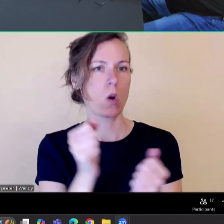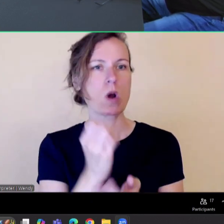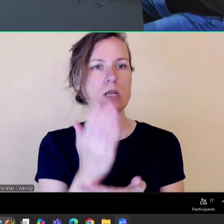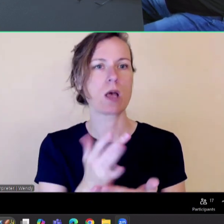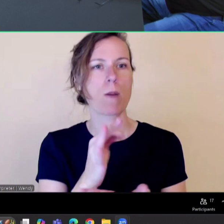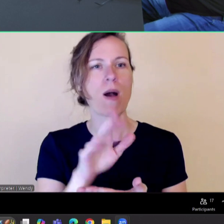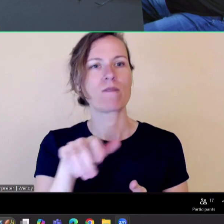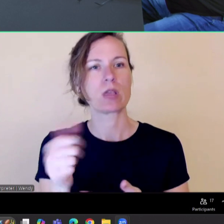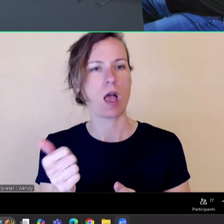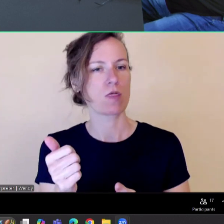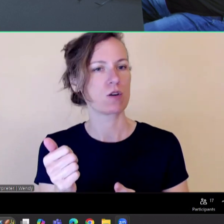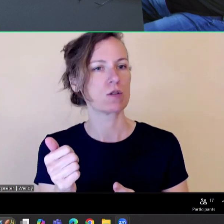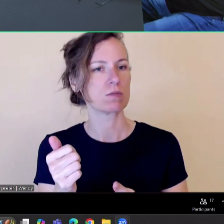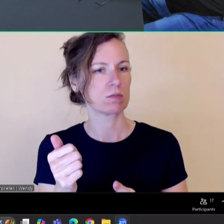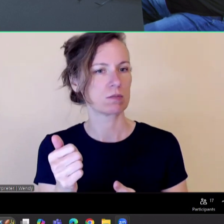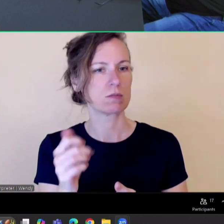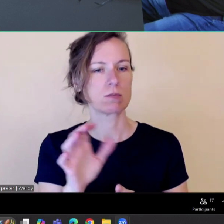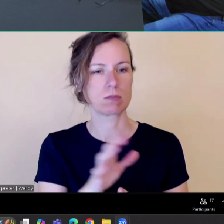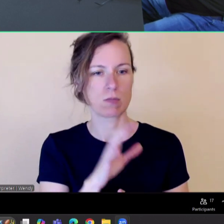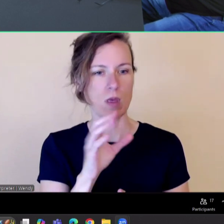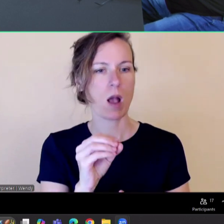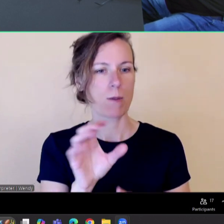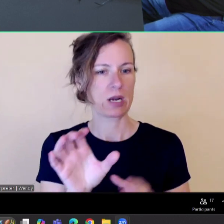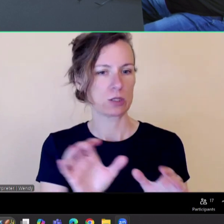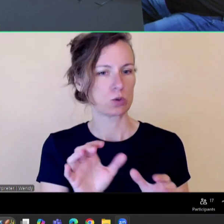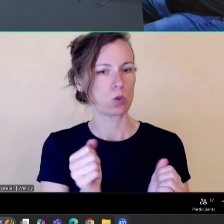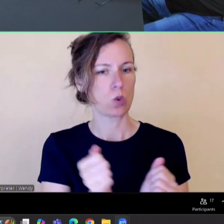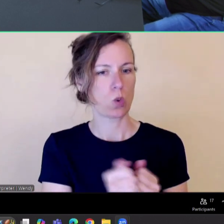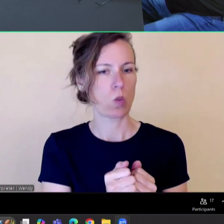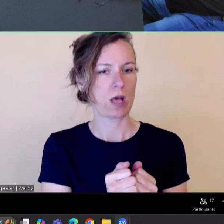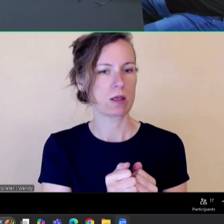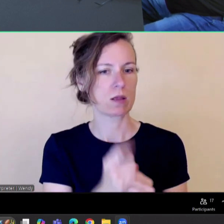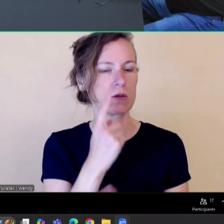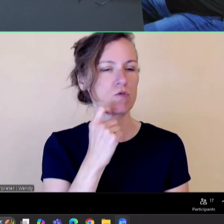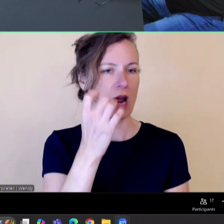do with red light and speed, et cetera.